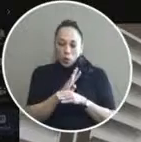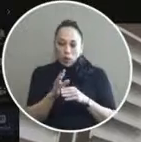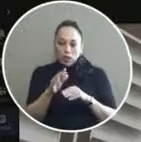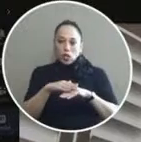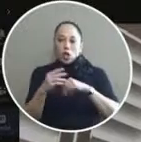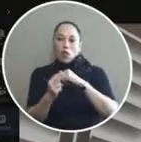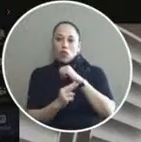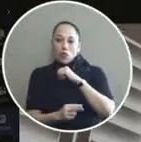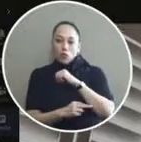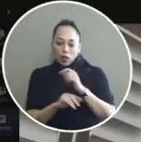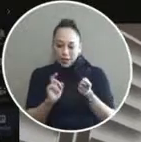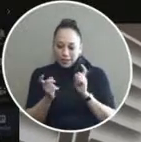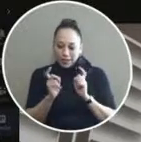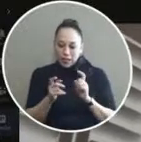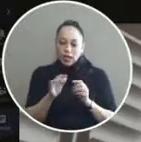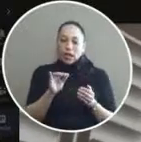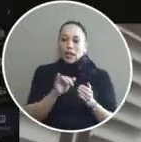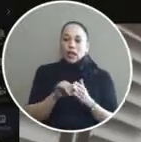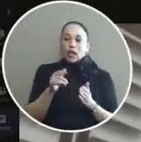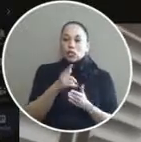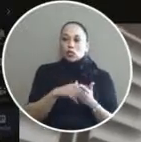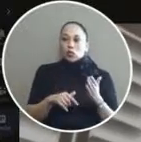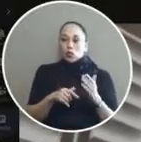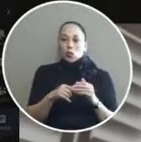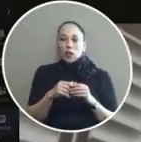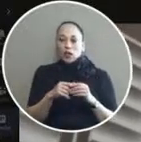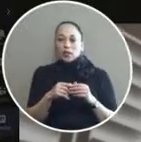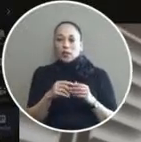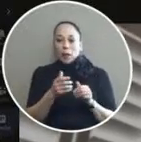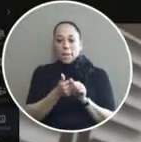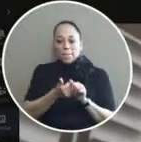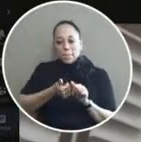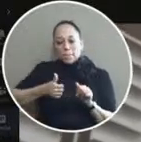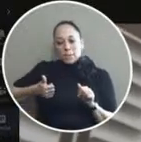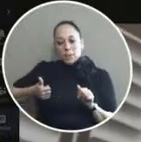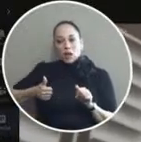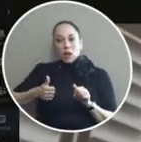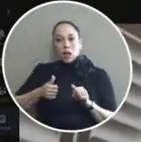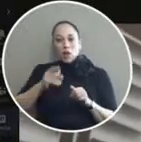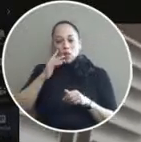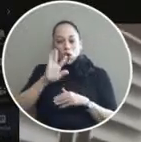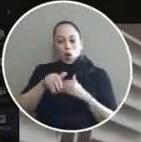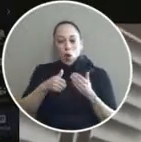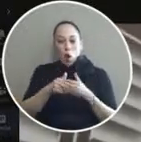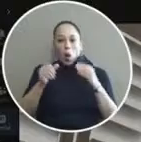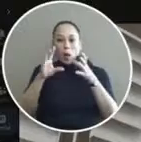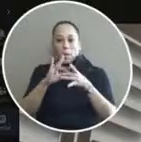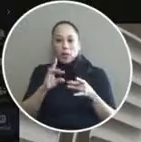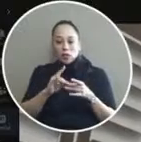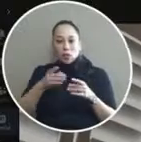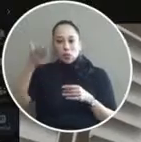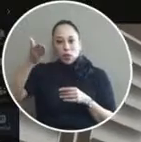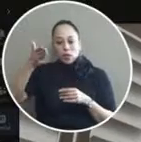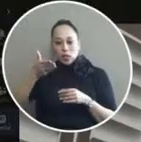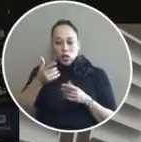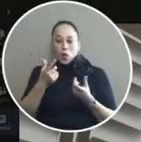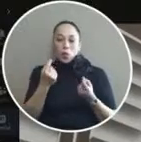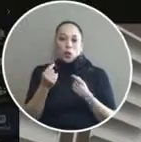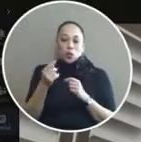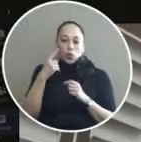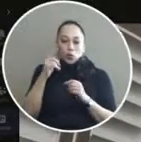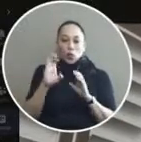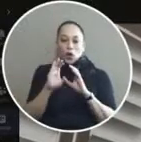we've transformed it. And this is what was the genesis behind the whole messaging presentations that we give into the